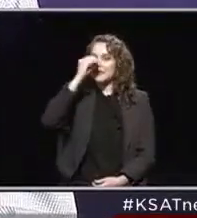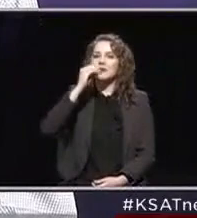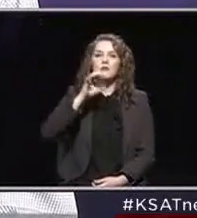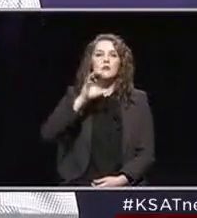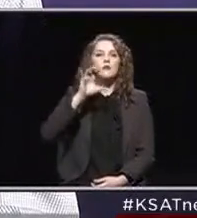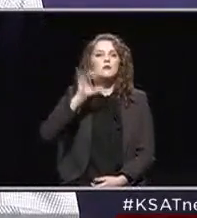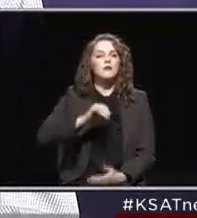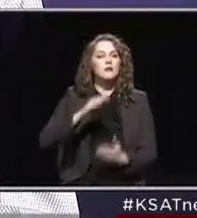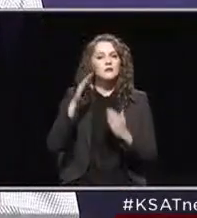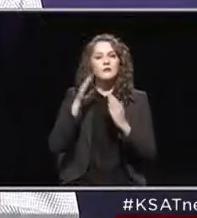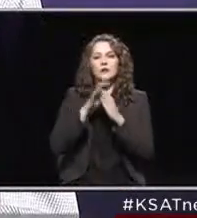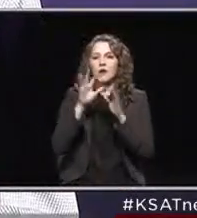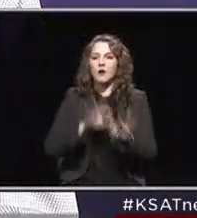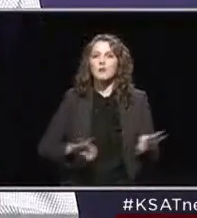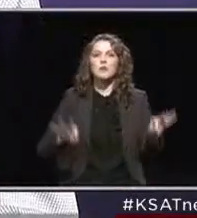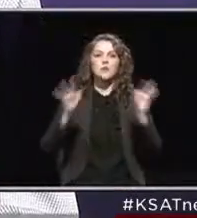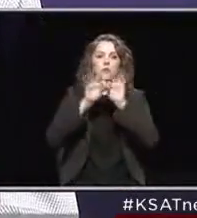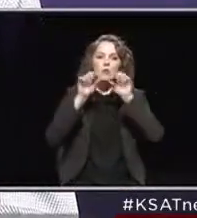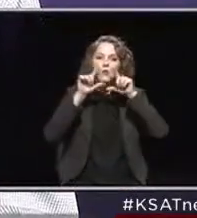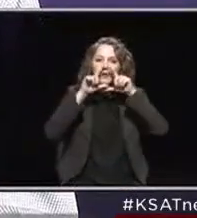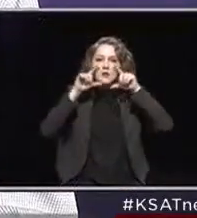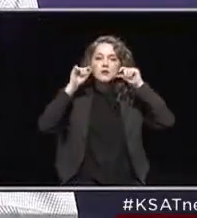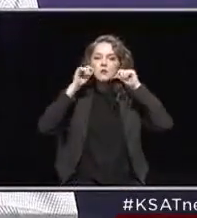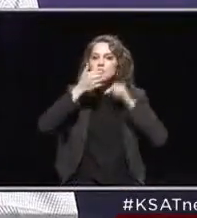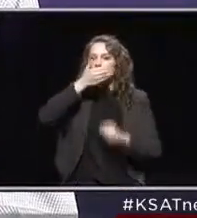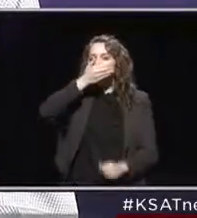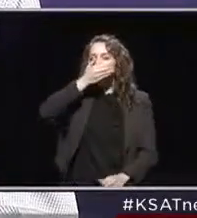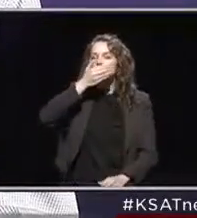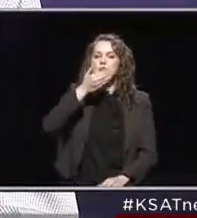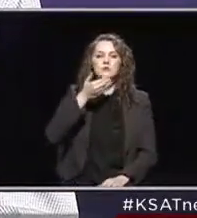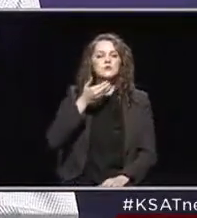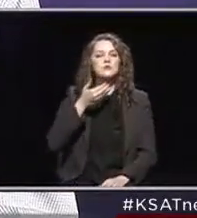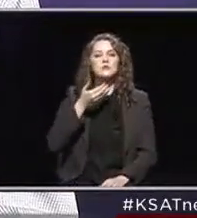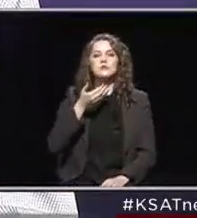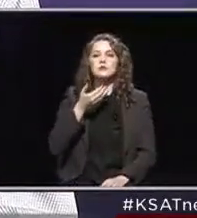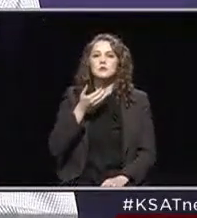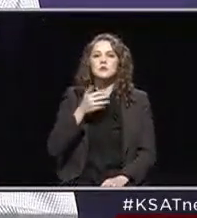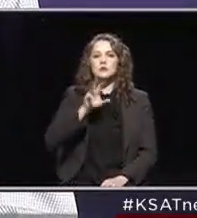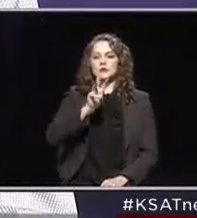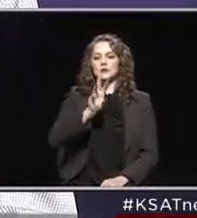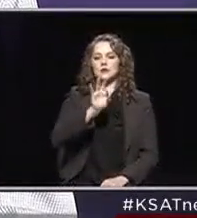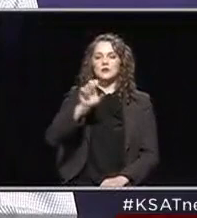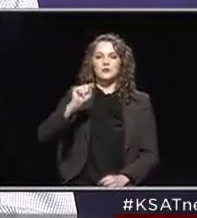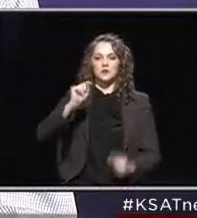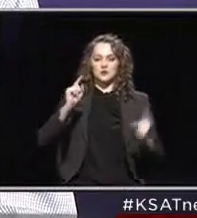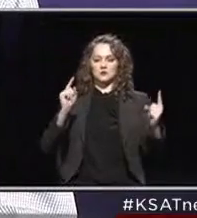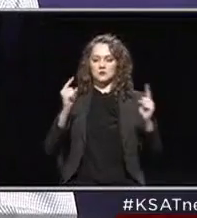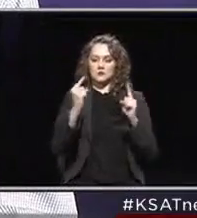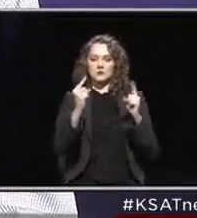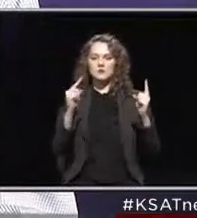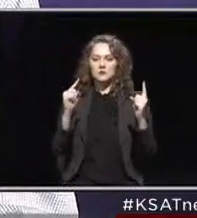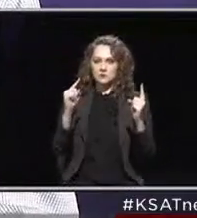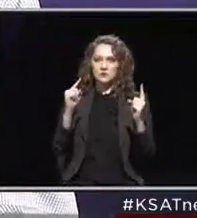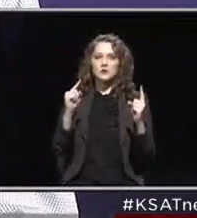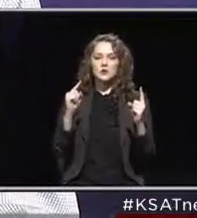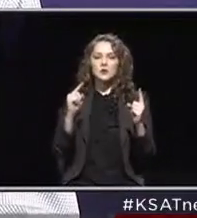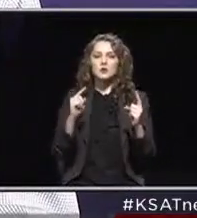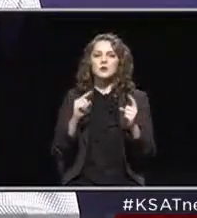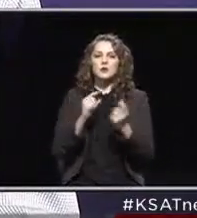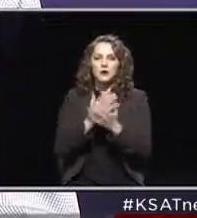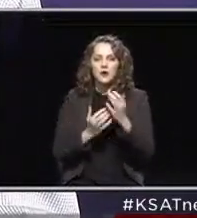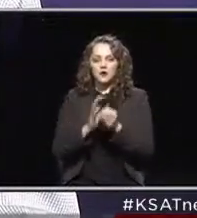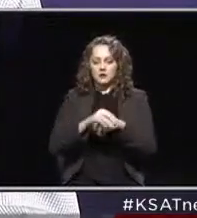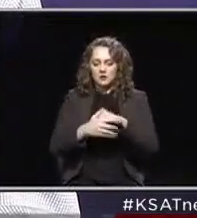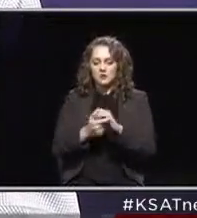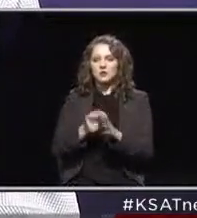underpinning of everything we do, face masks or covering, six-foot social distancing, washing the hands,